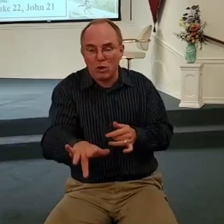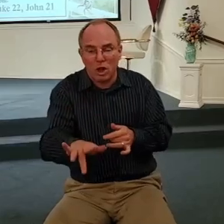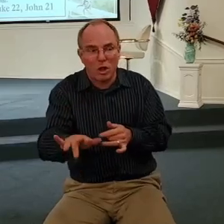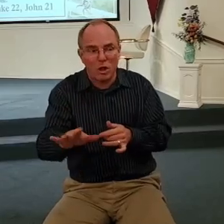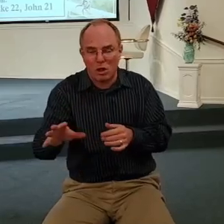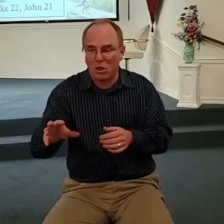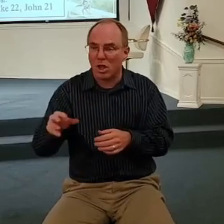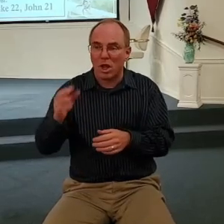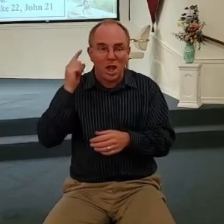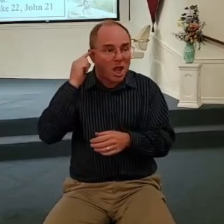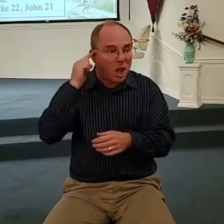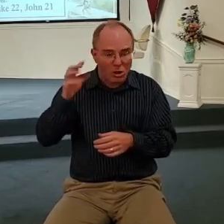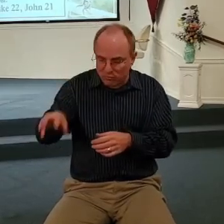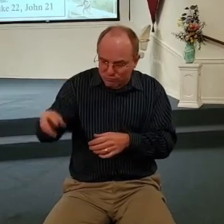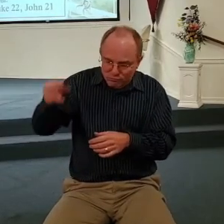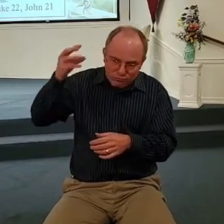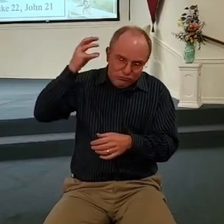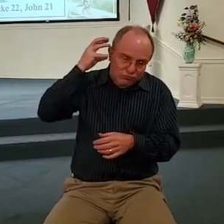ear.